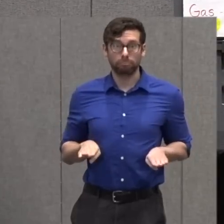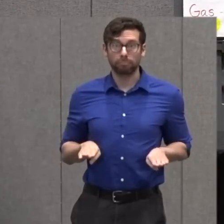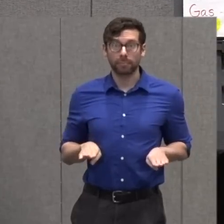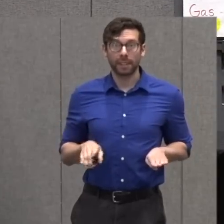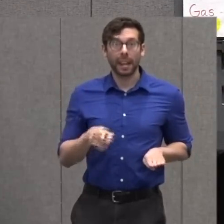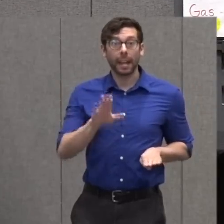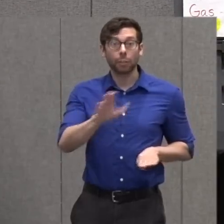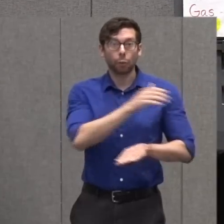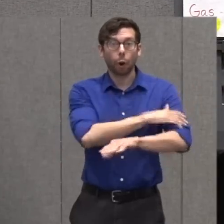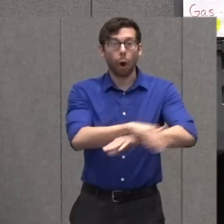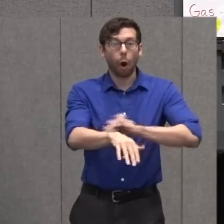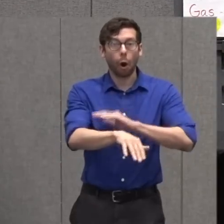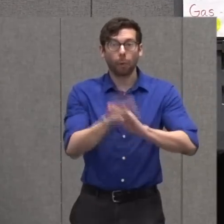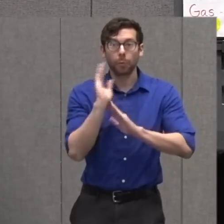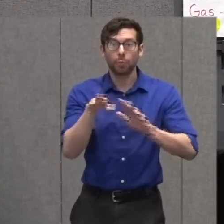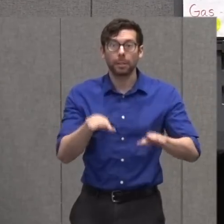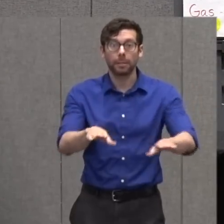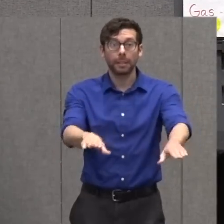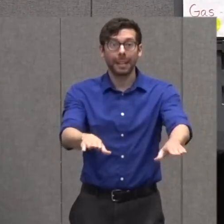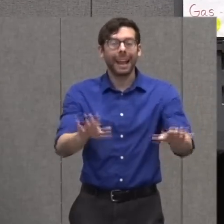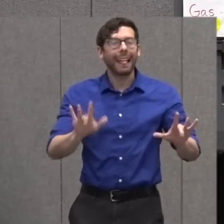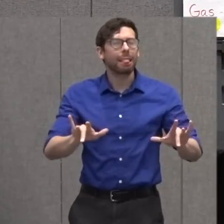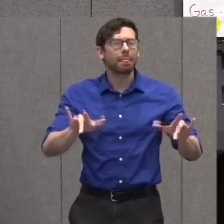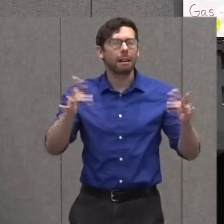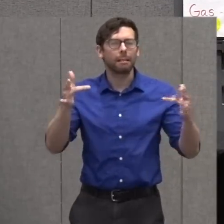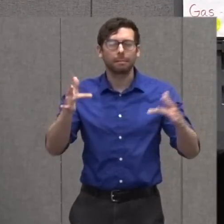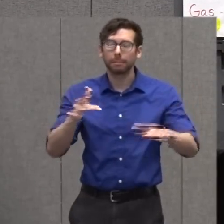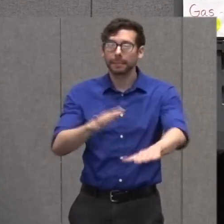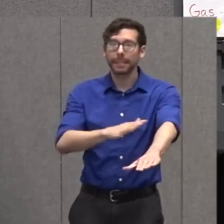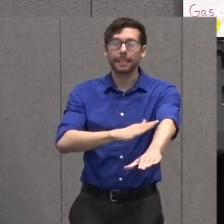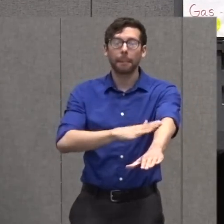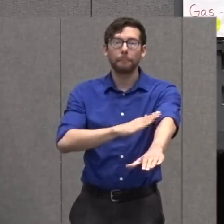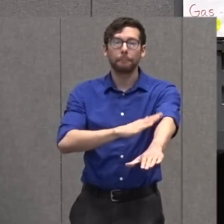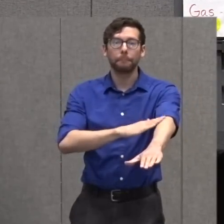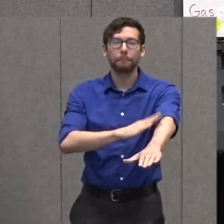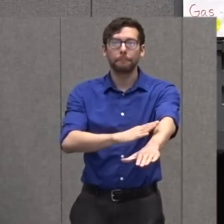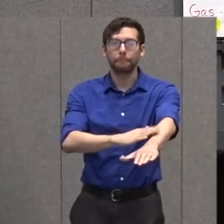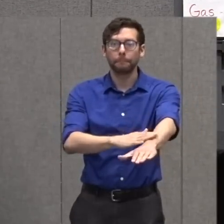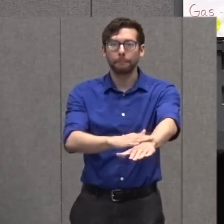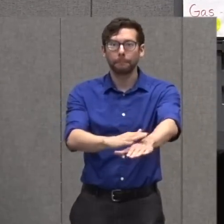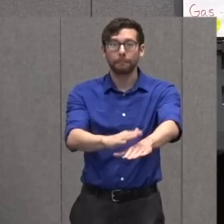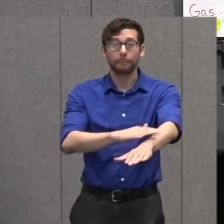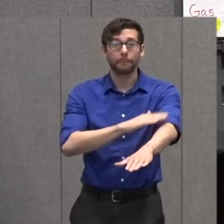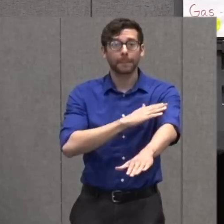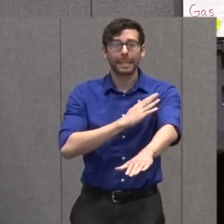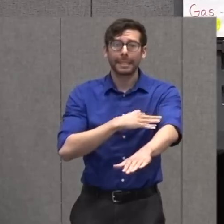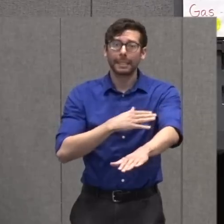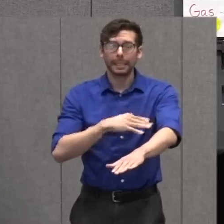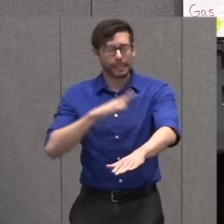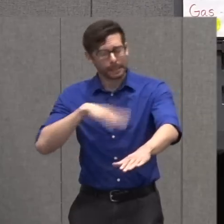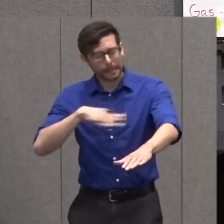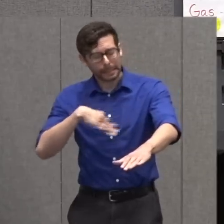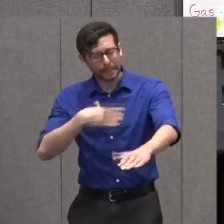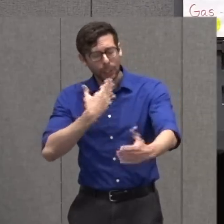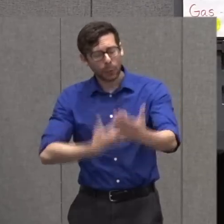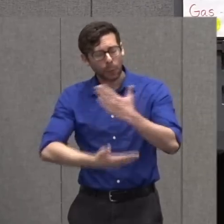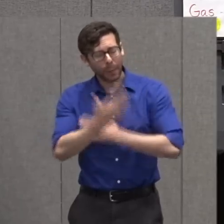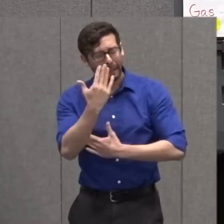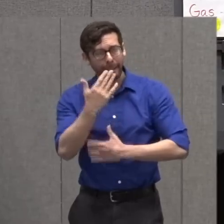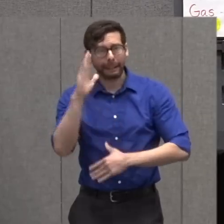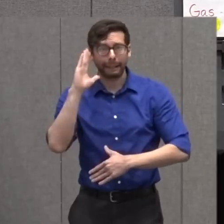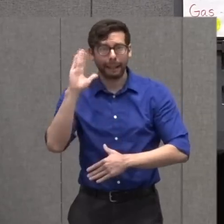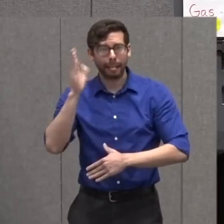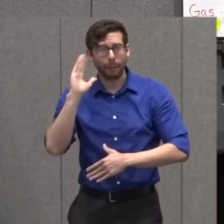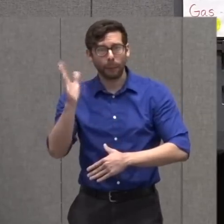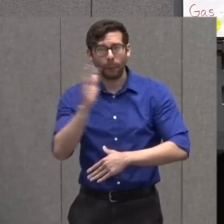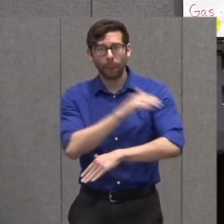arms out, and you're going to gently tap your arms and work your way up and say, good morning. Hello, arm. Then you're going to